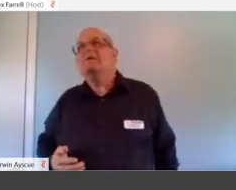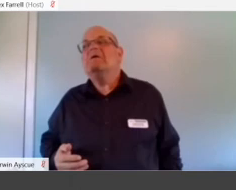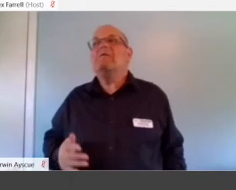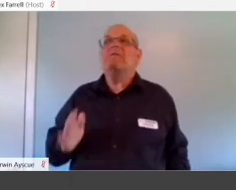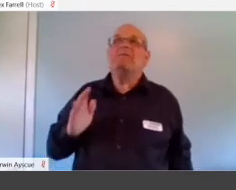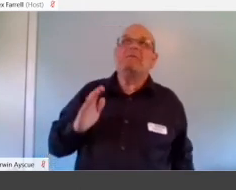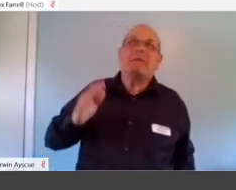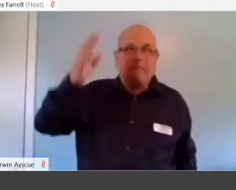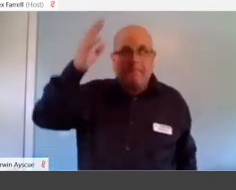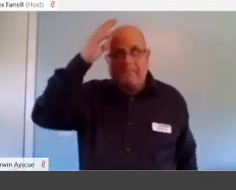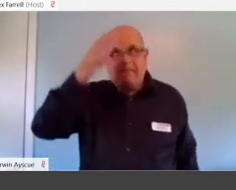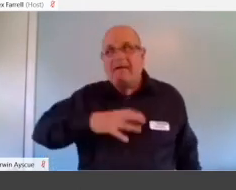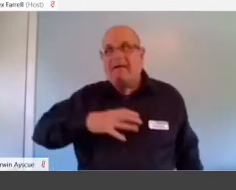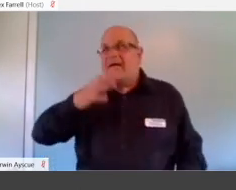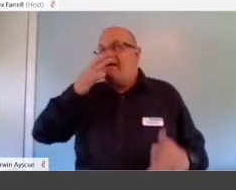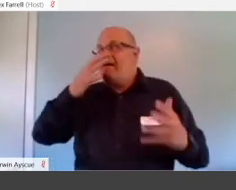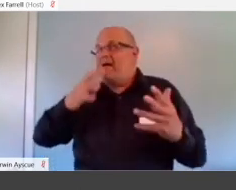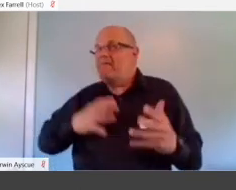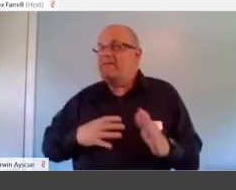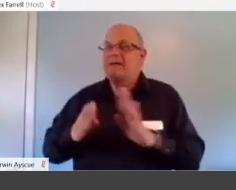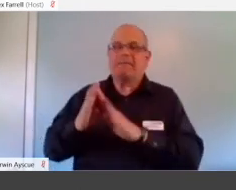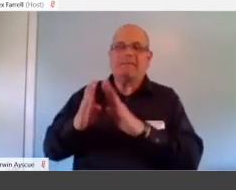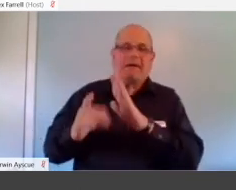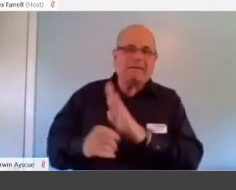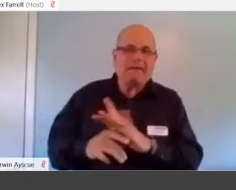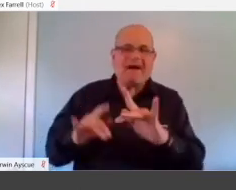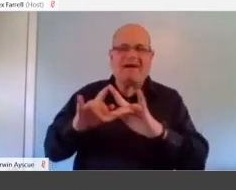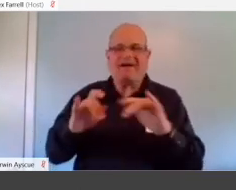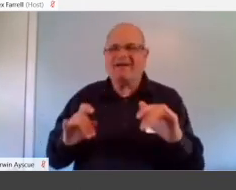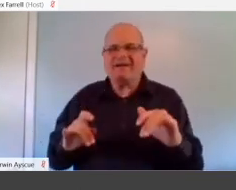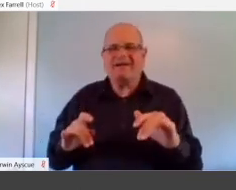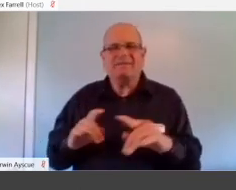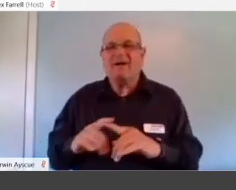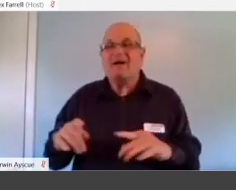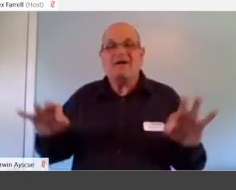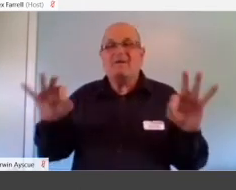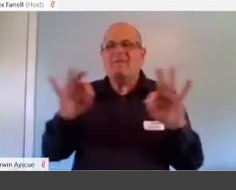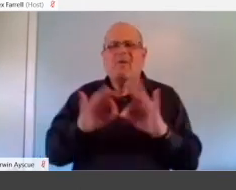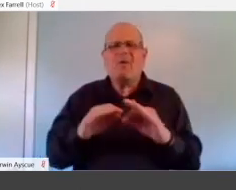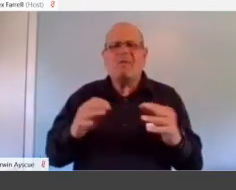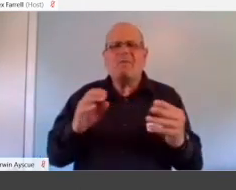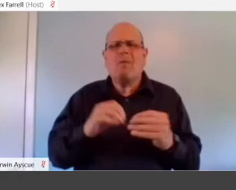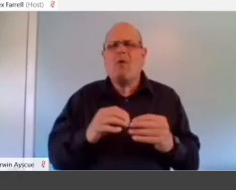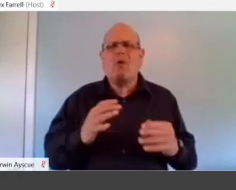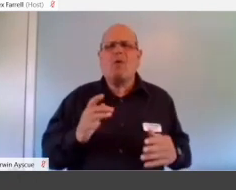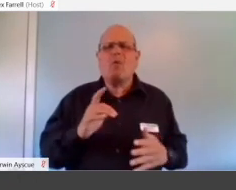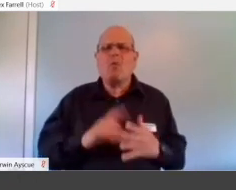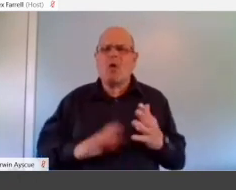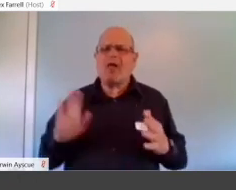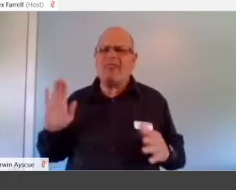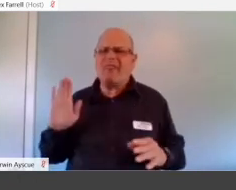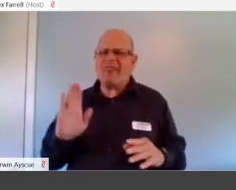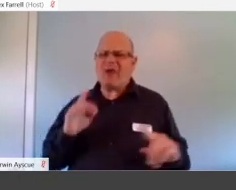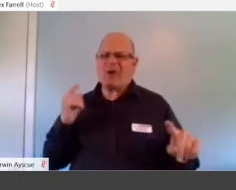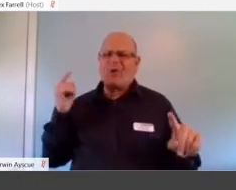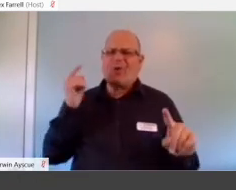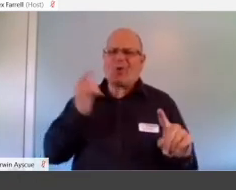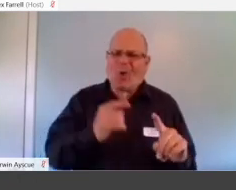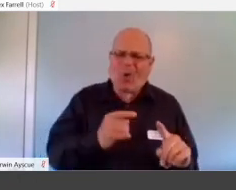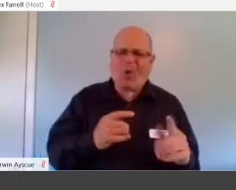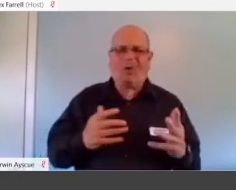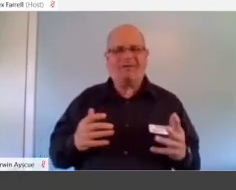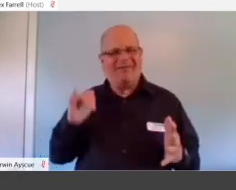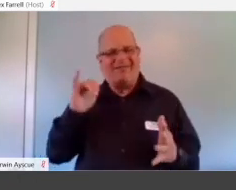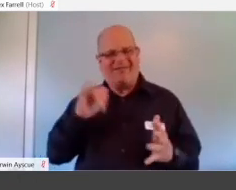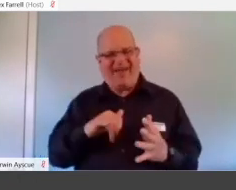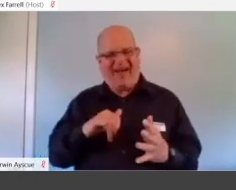and what is their background, and think, well, that's not as important as what are they trying to accomplish? What is the scenario? And I think, Dan, that's what you